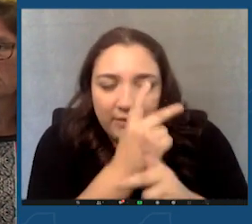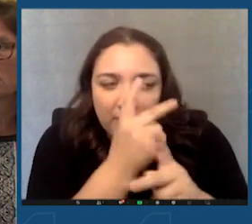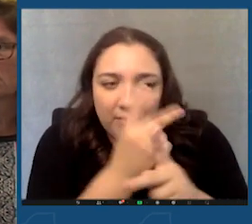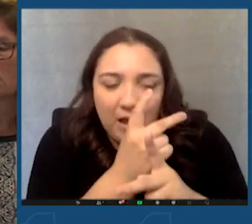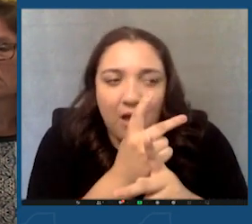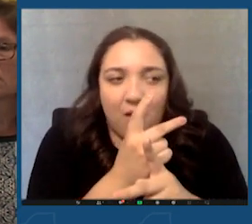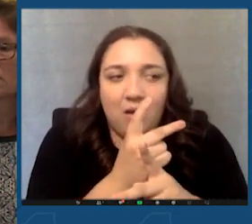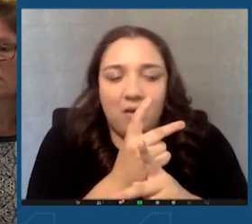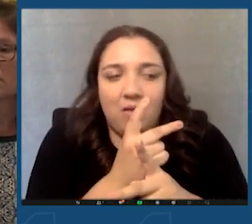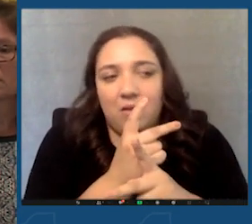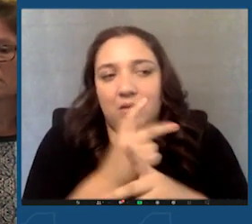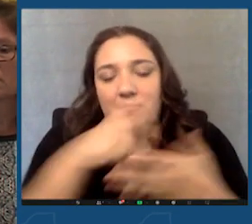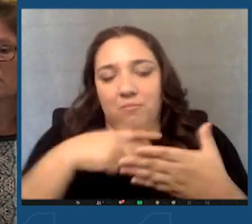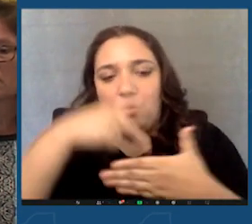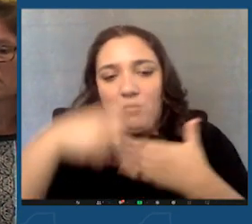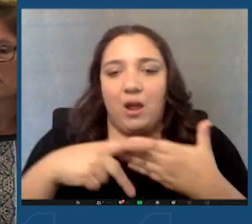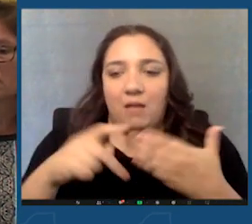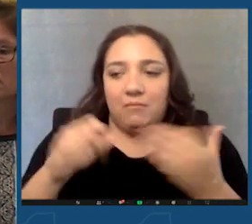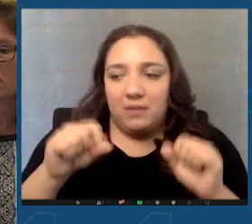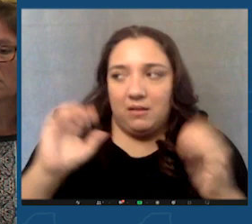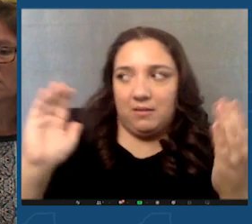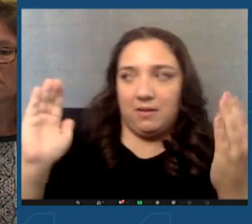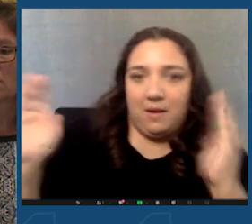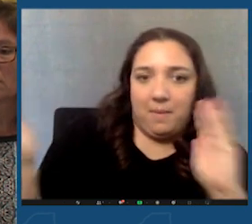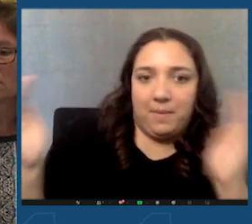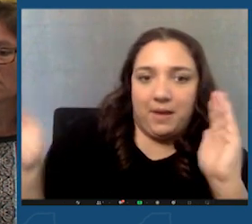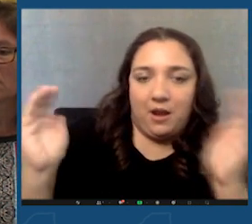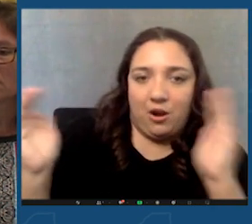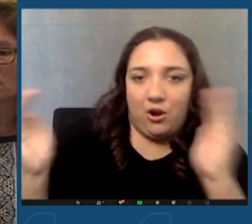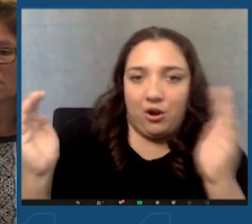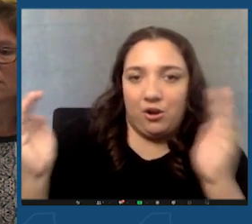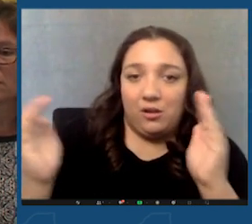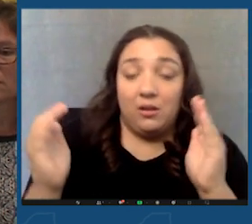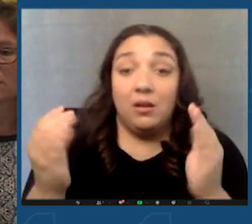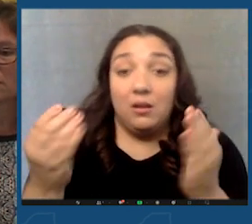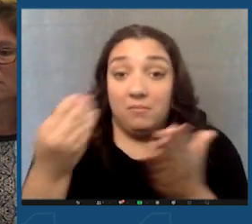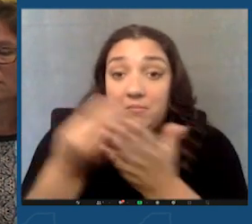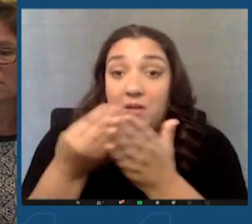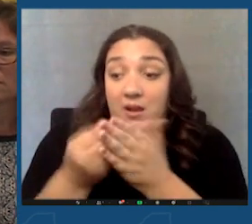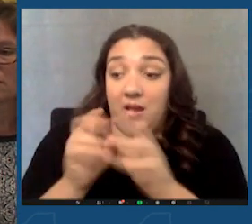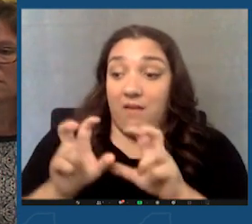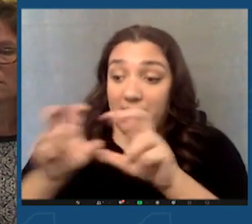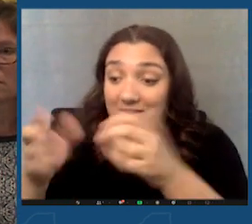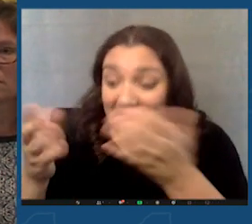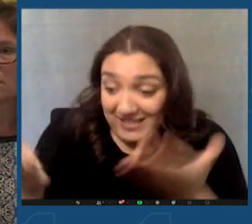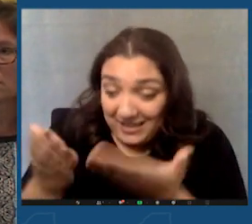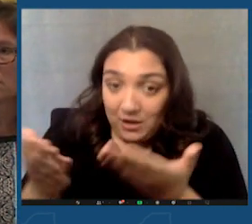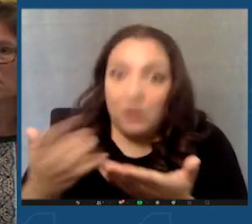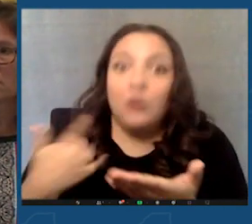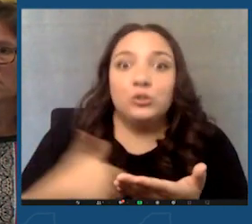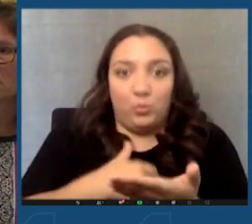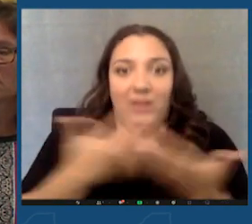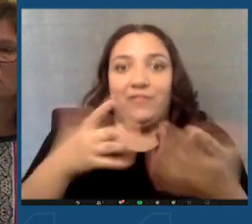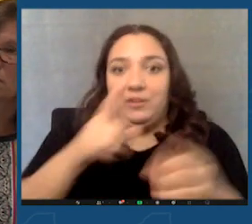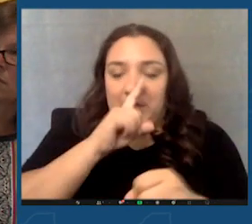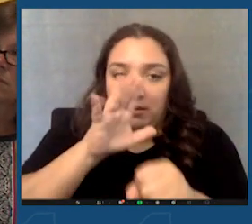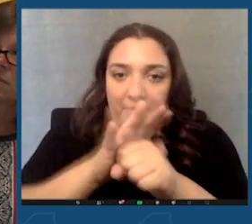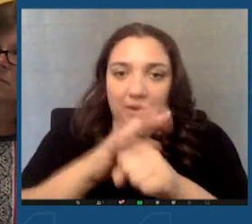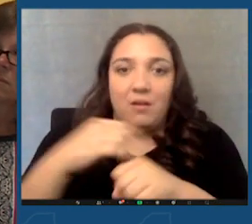as much money invested here as there is anywhere. And we've made a commitment that over the next several years we'll